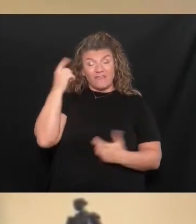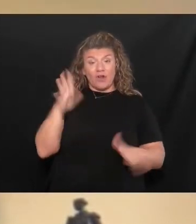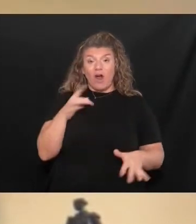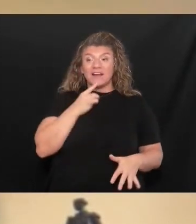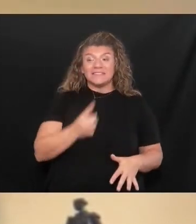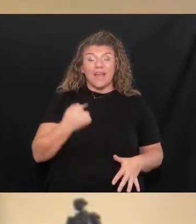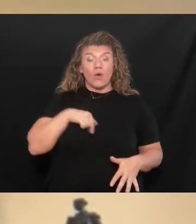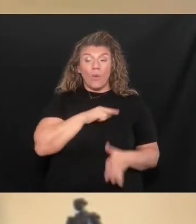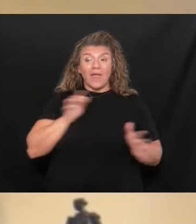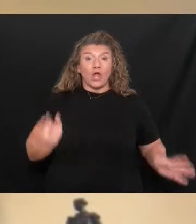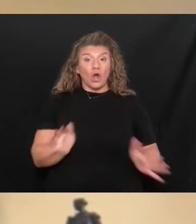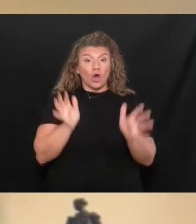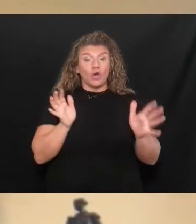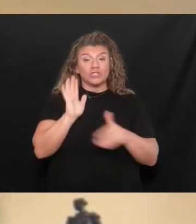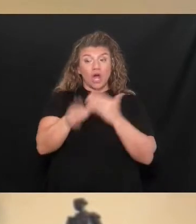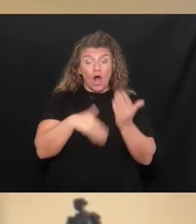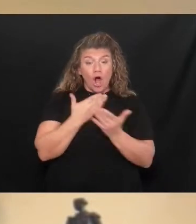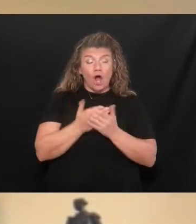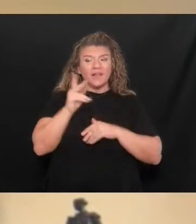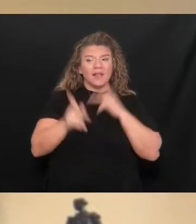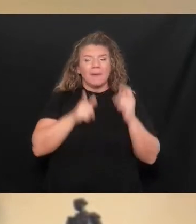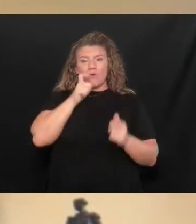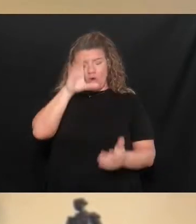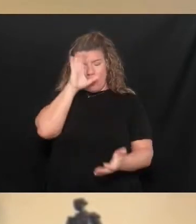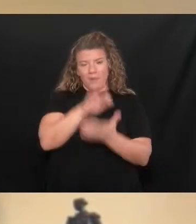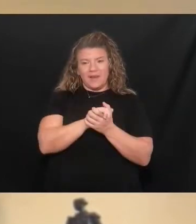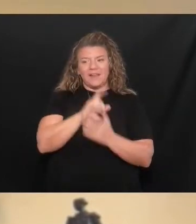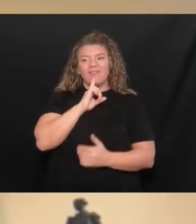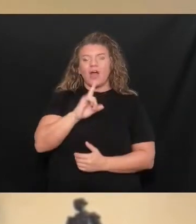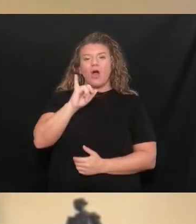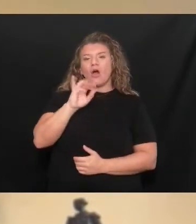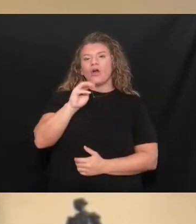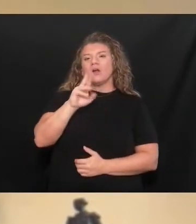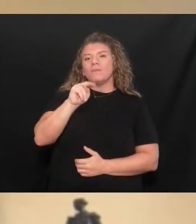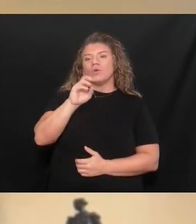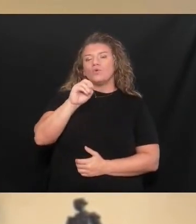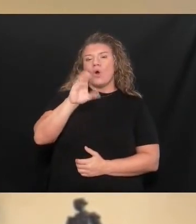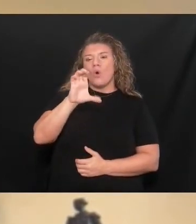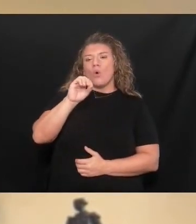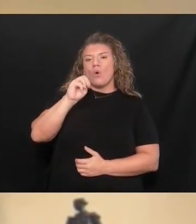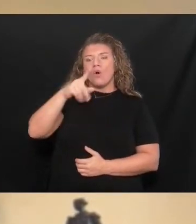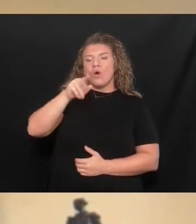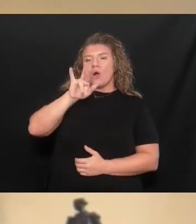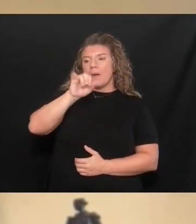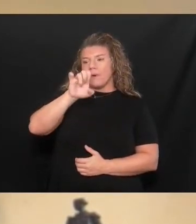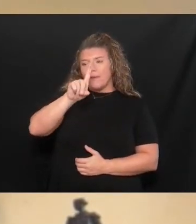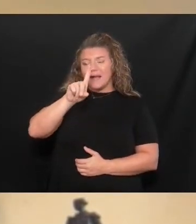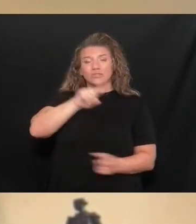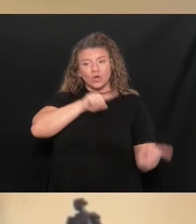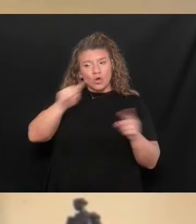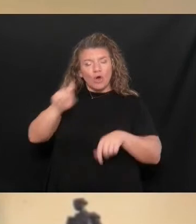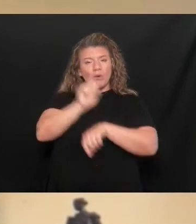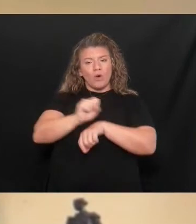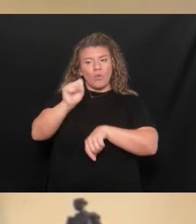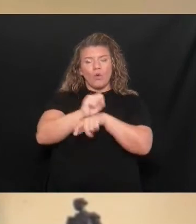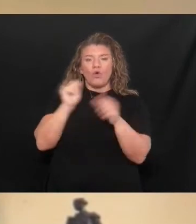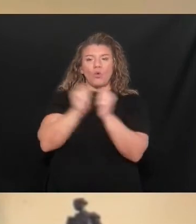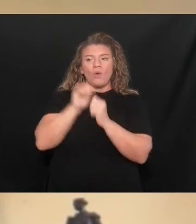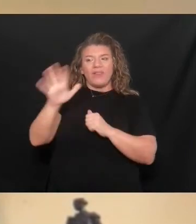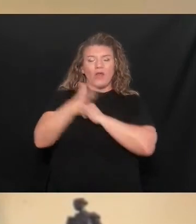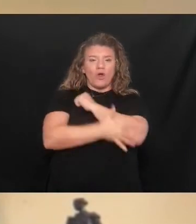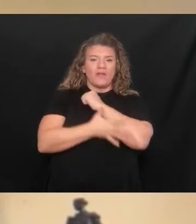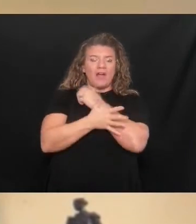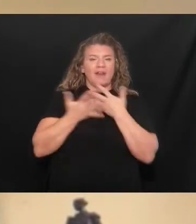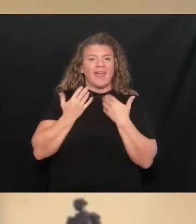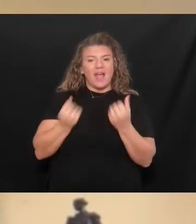we encourage everybody who believes they are immunocompromised to go and work with their county health departments